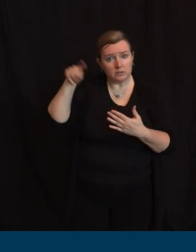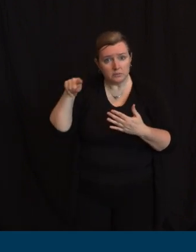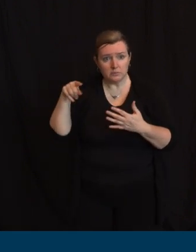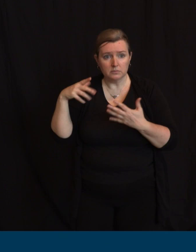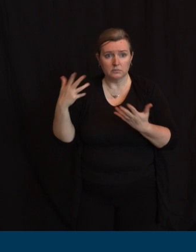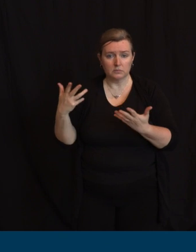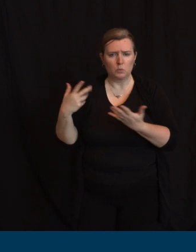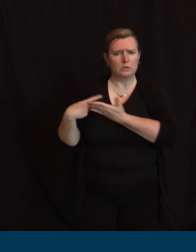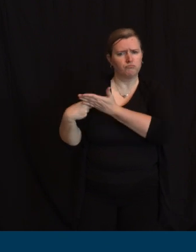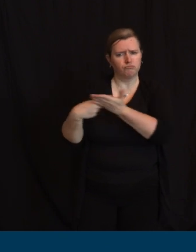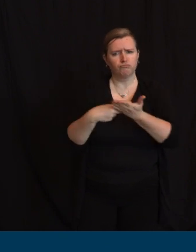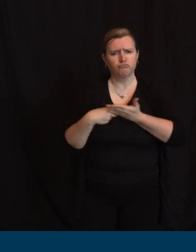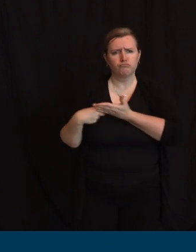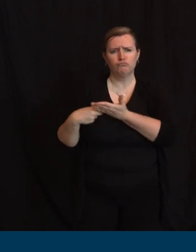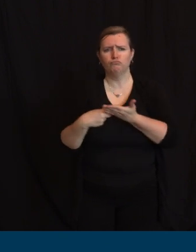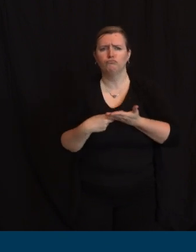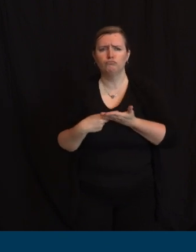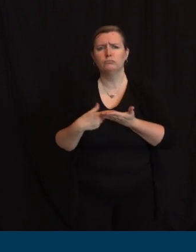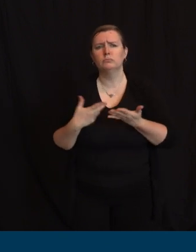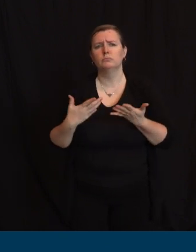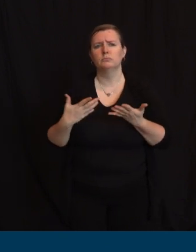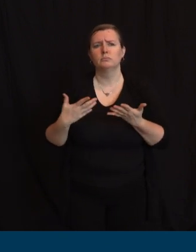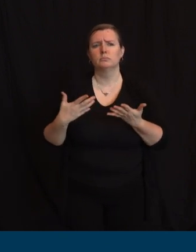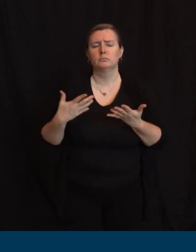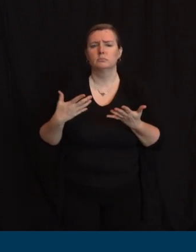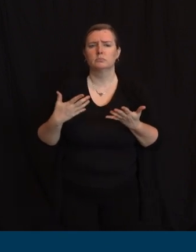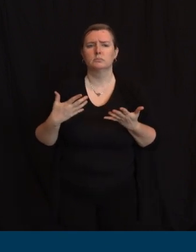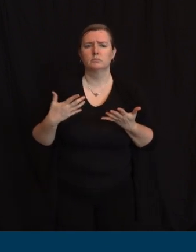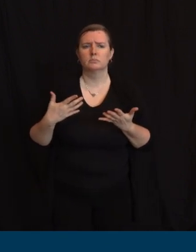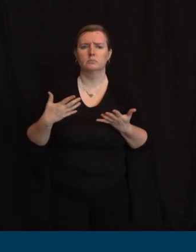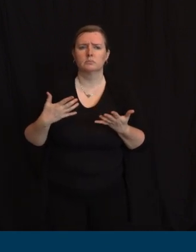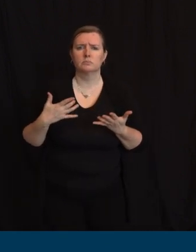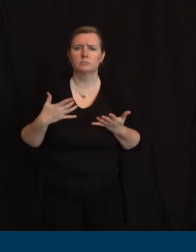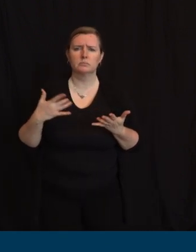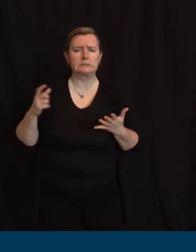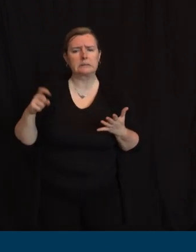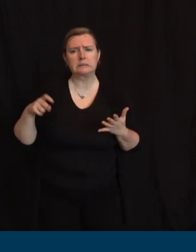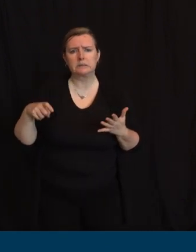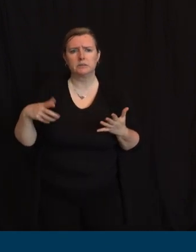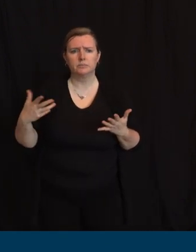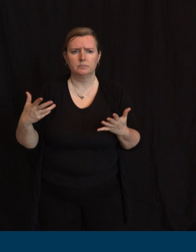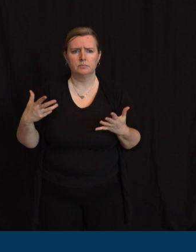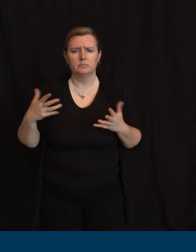have as a tool in our toolkit, particularly with uncertainty